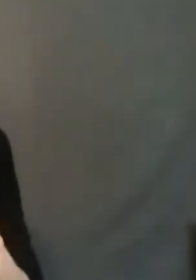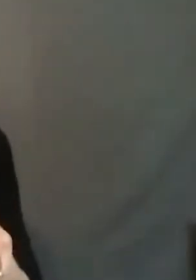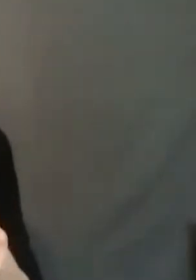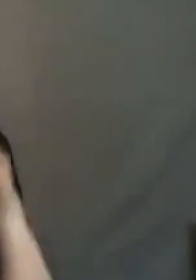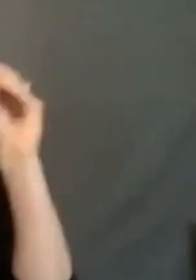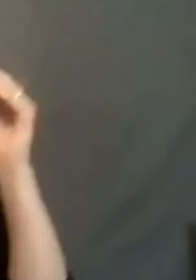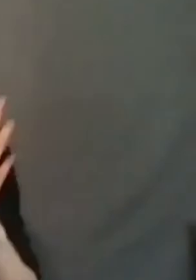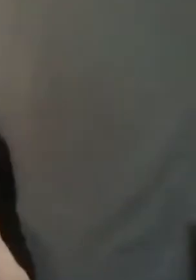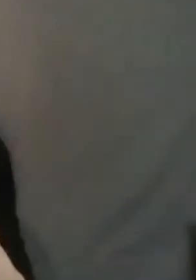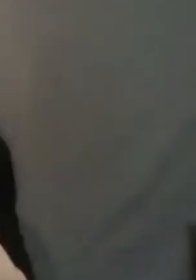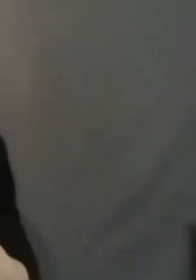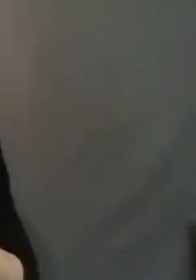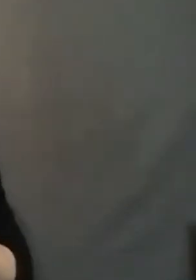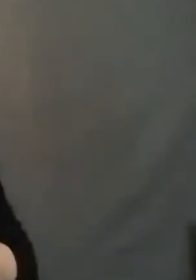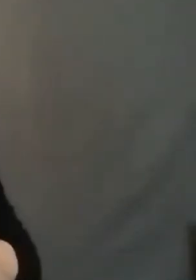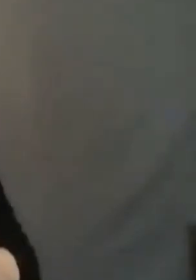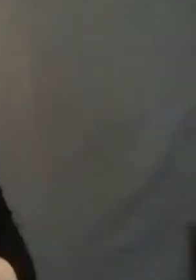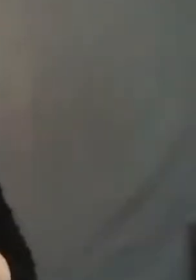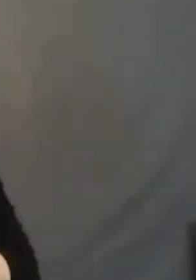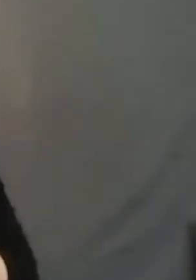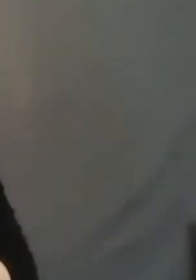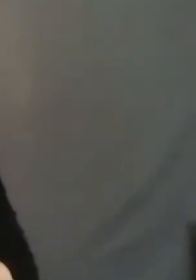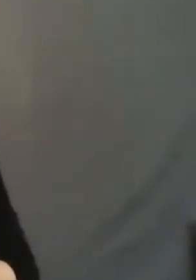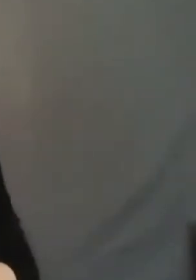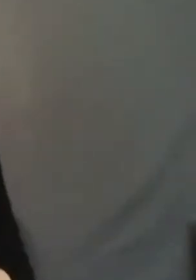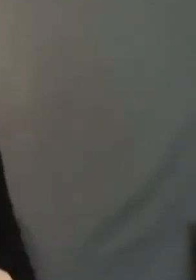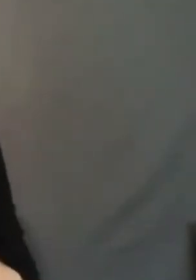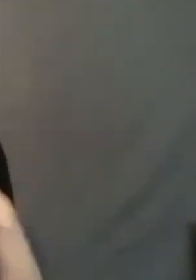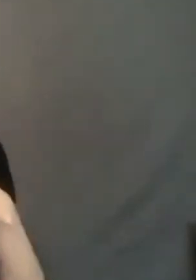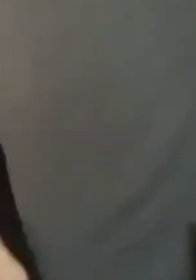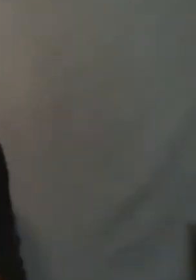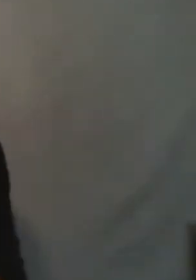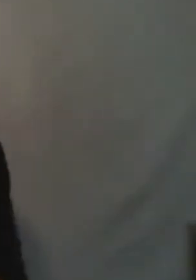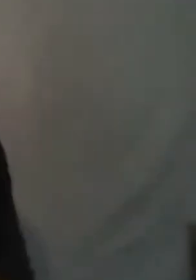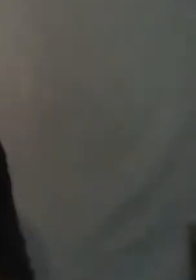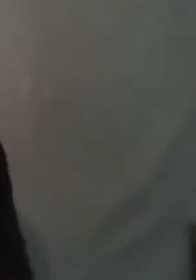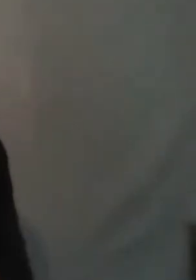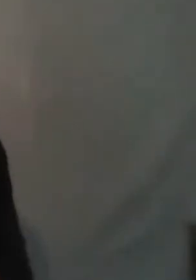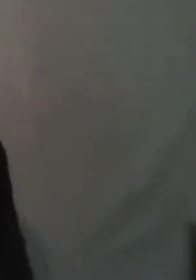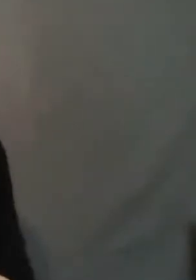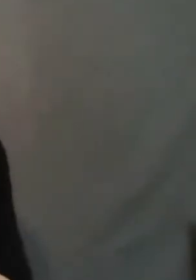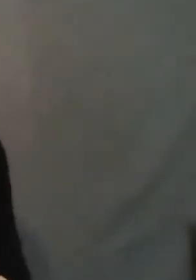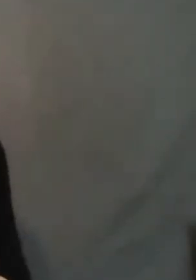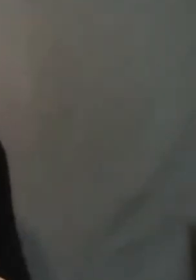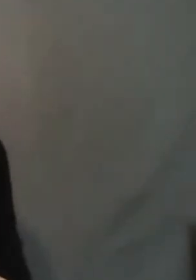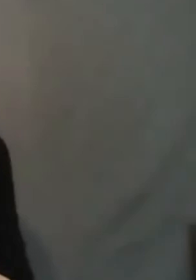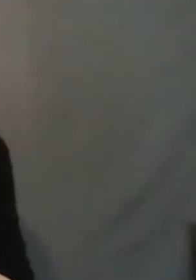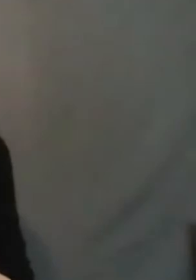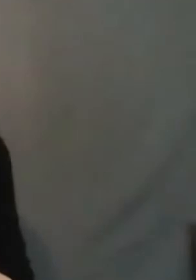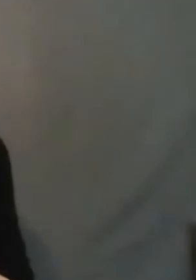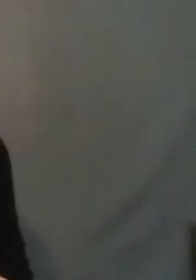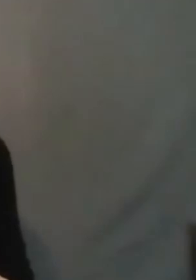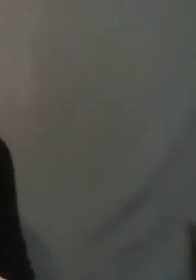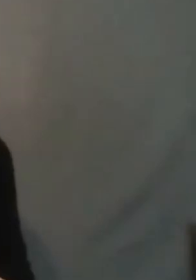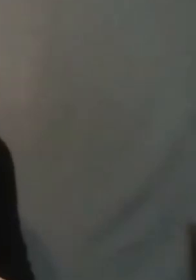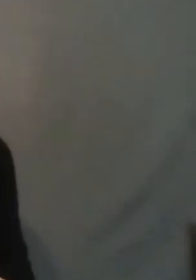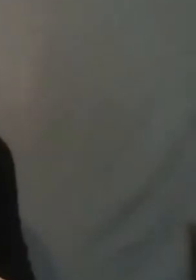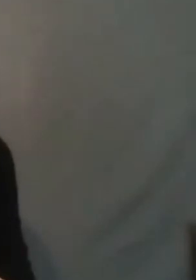box, responding to questions, but I'll also synthesize the questions and at designated times and ask them of the